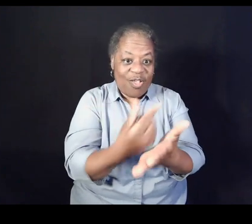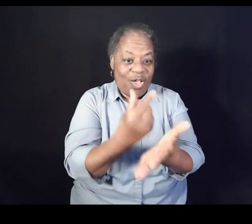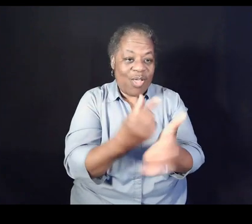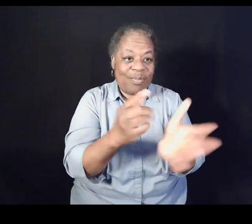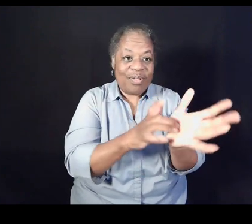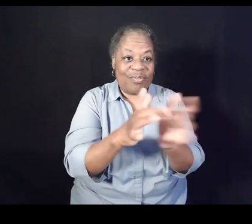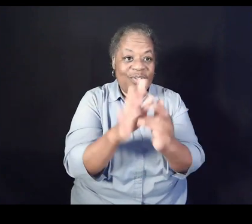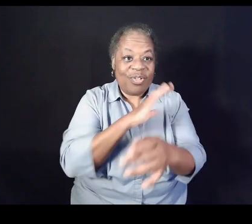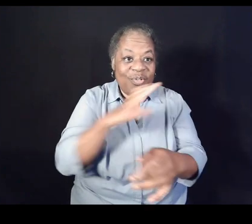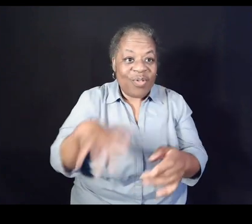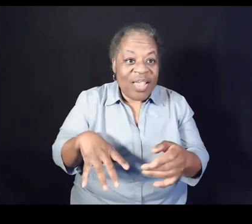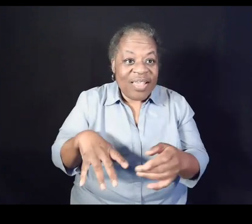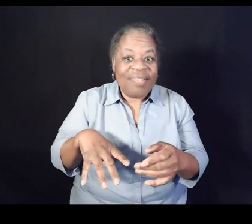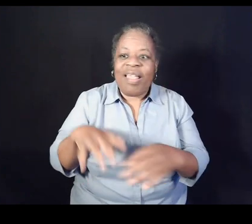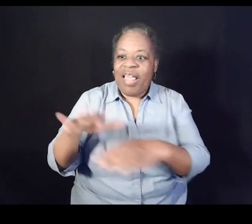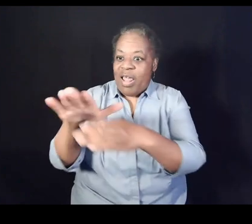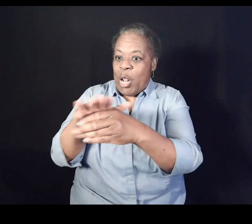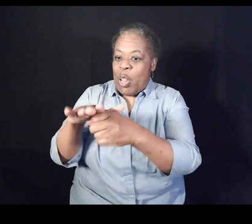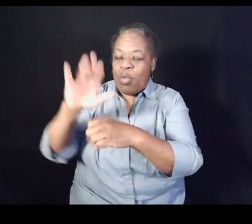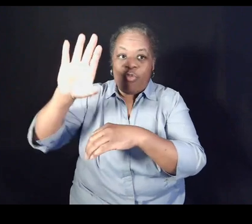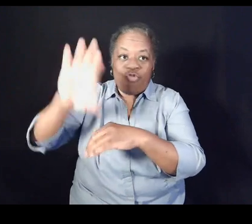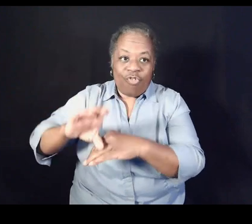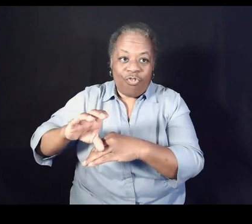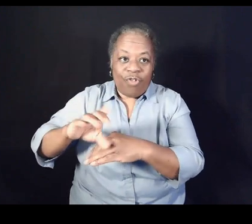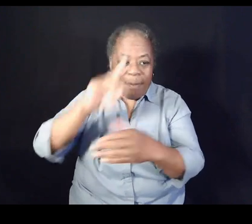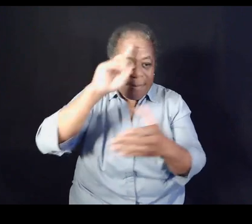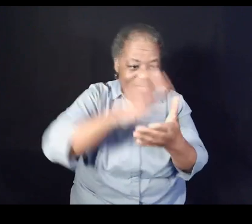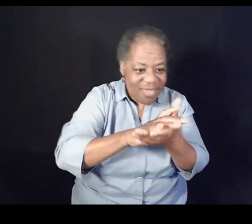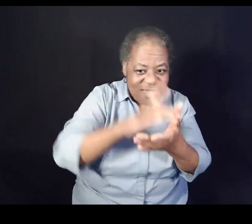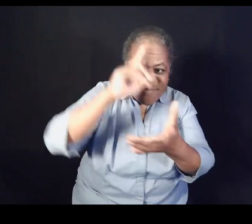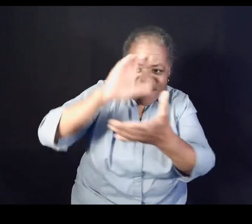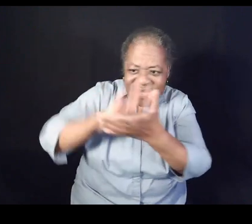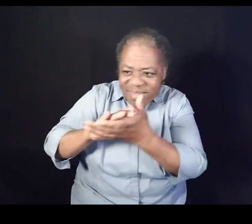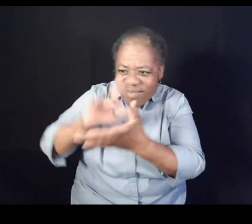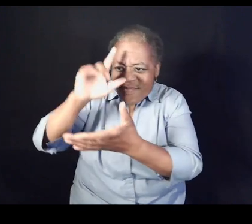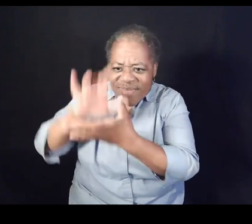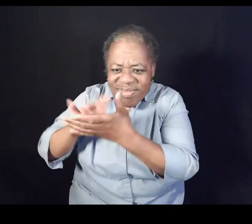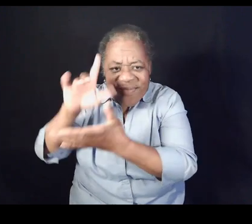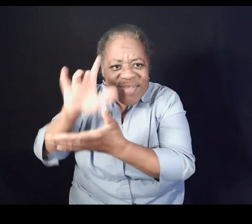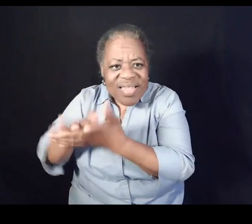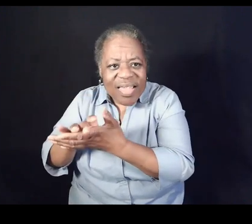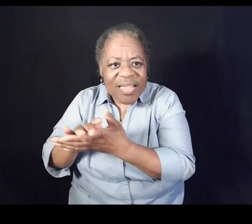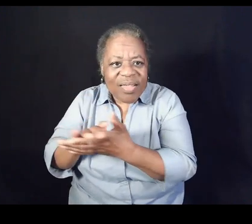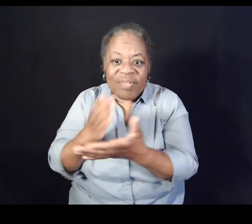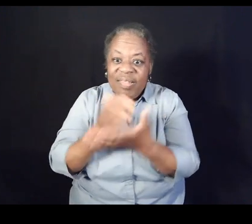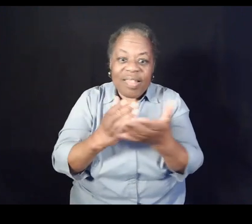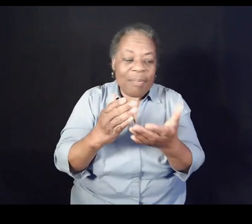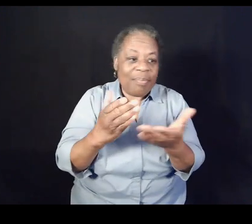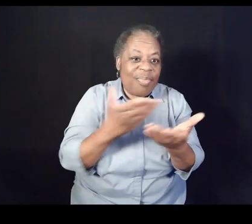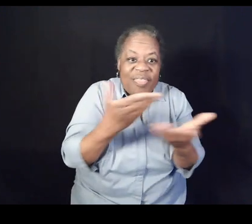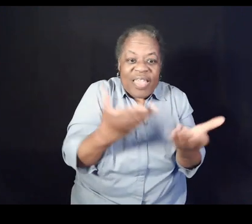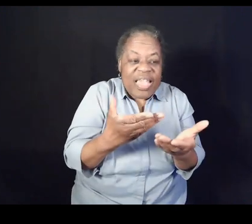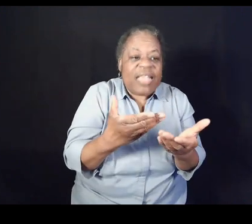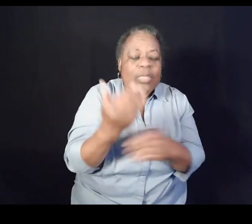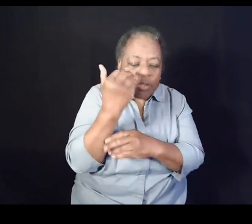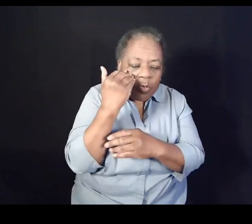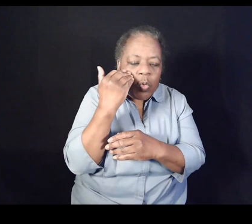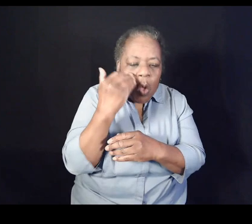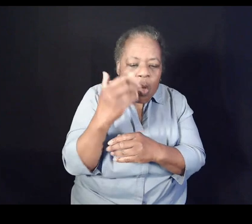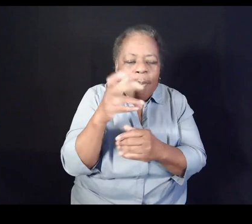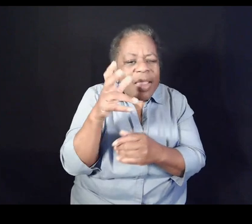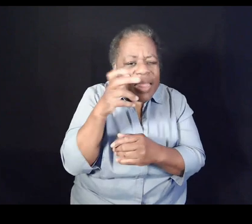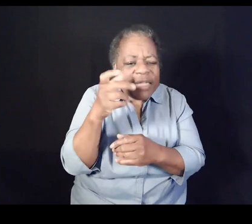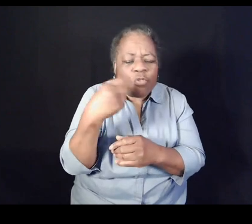Christ, and in the local church. Now, some of what I share will probably sound familiar to those of you who've been listening to me for a